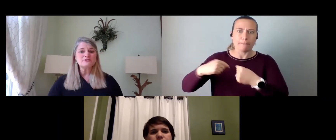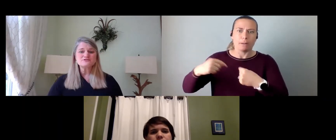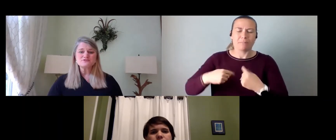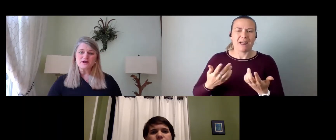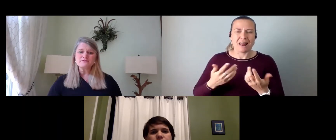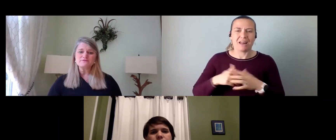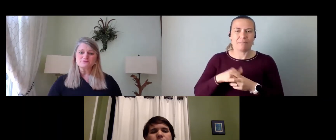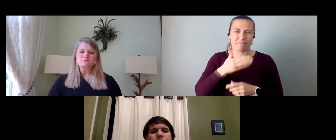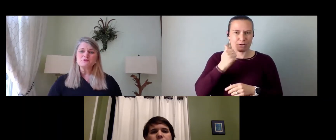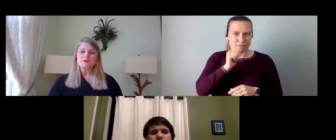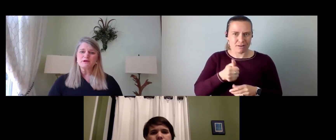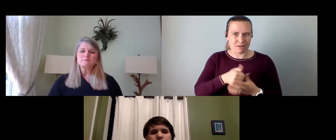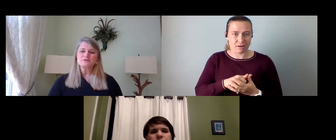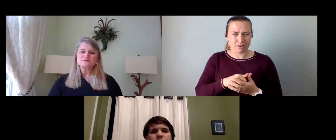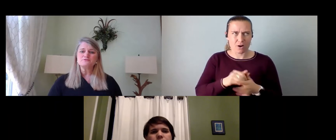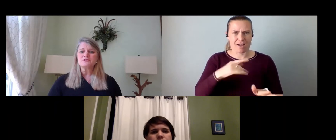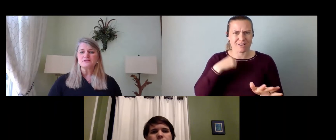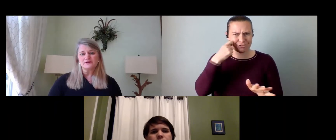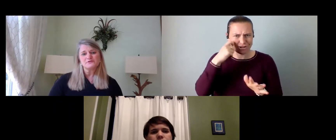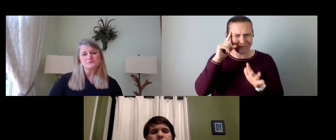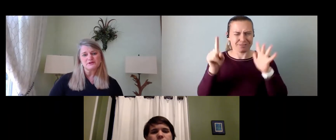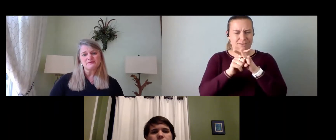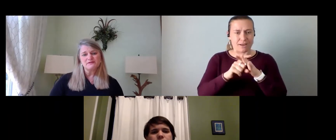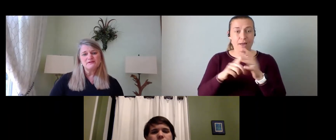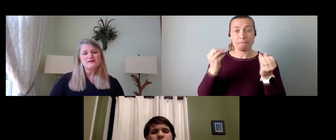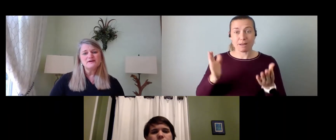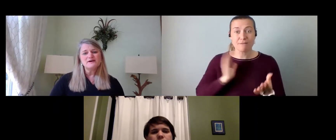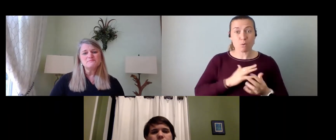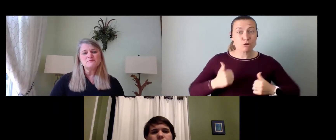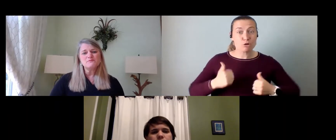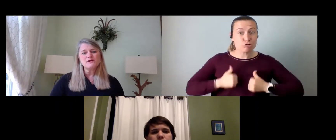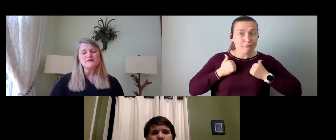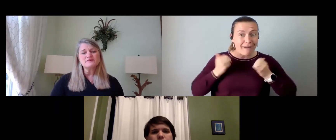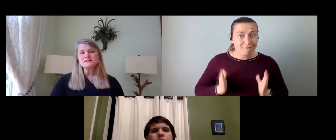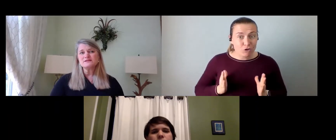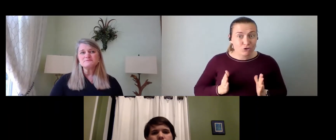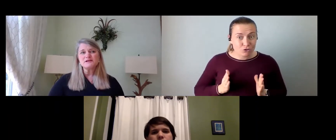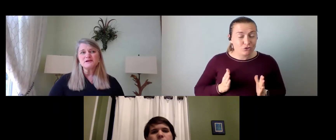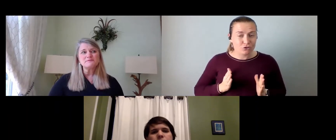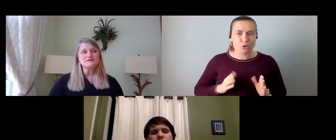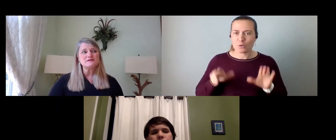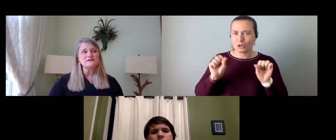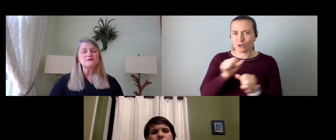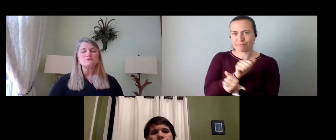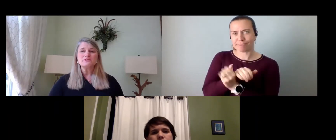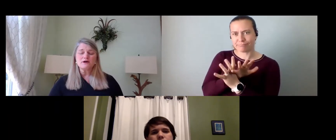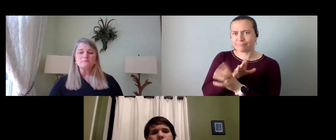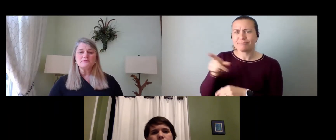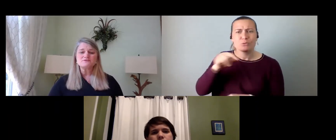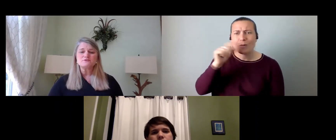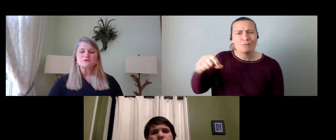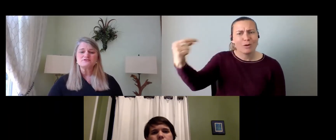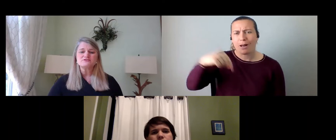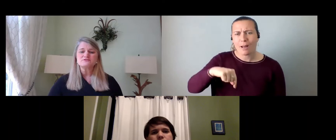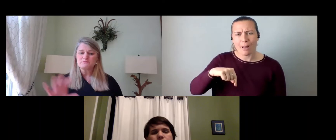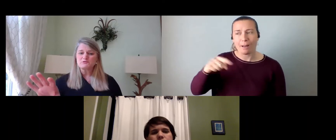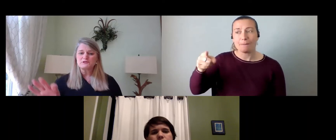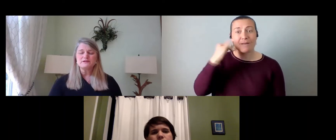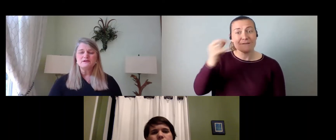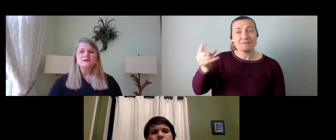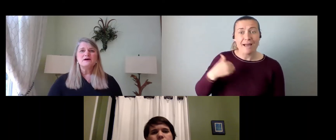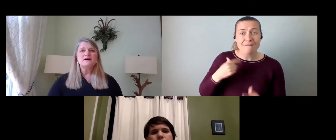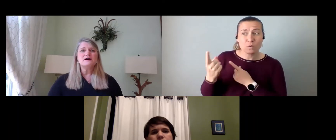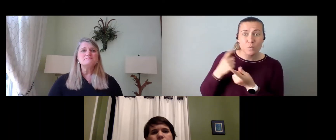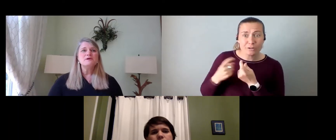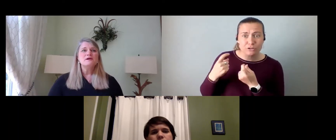lot of our survivors, we were able to do telehealth with, where they didn't need to be coming into clinic. We could help answer questions